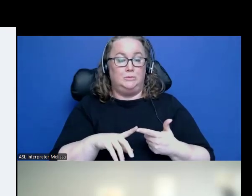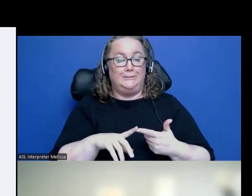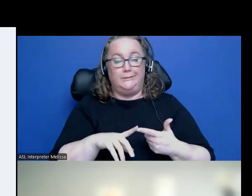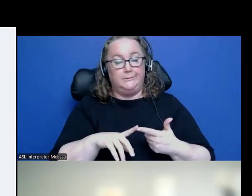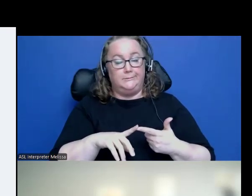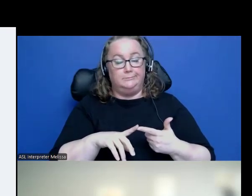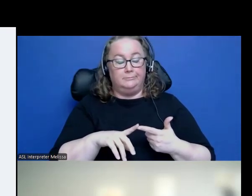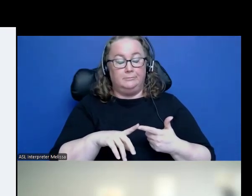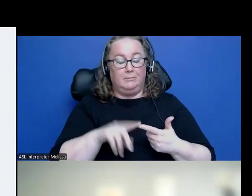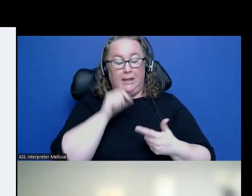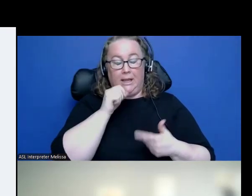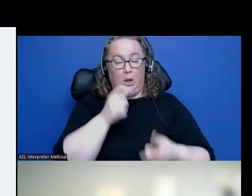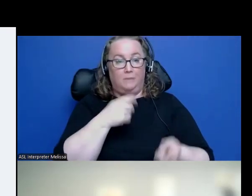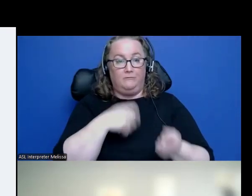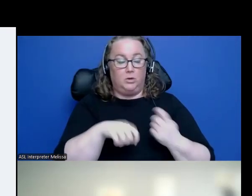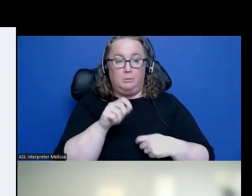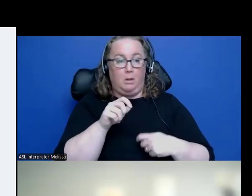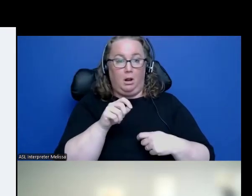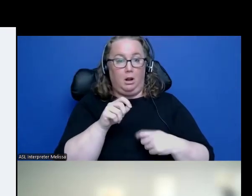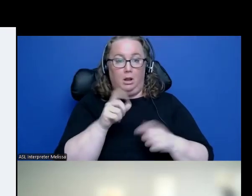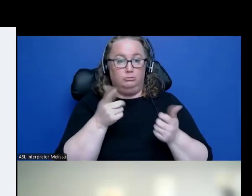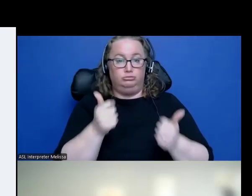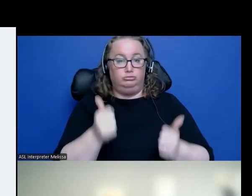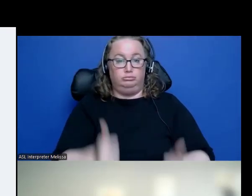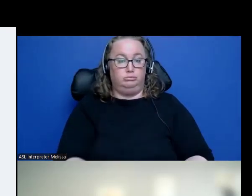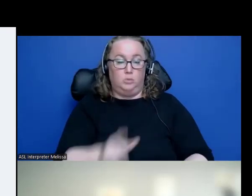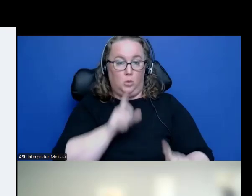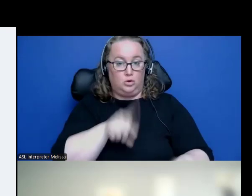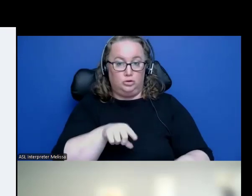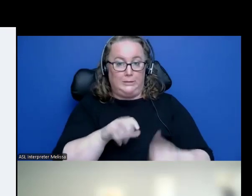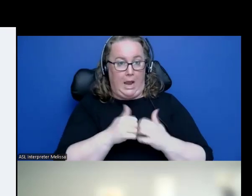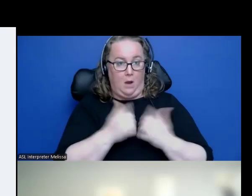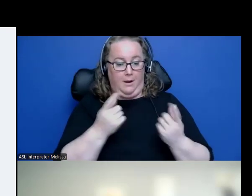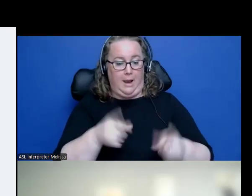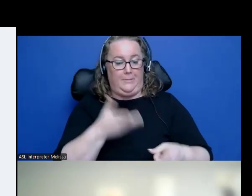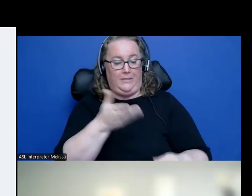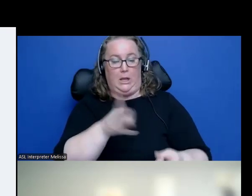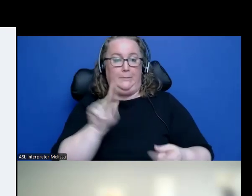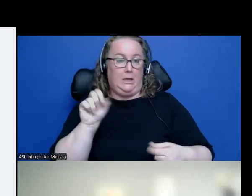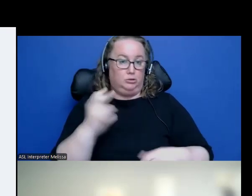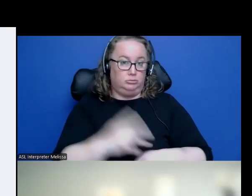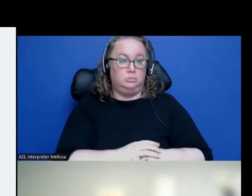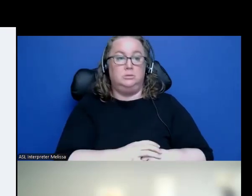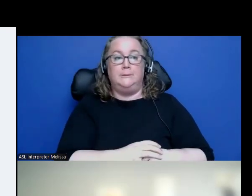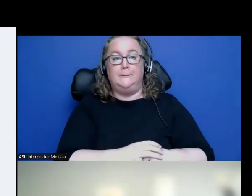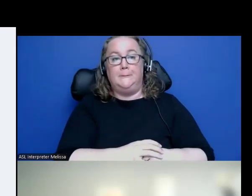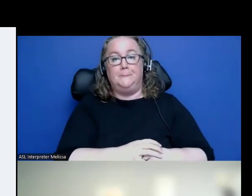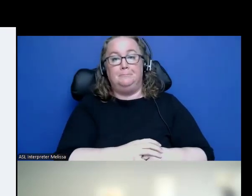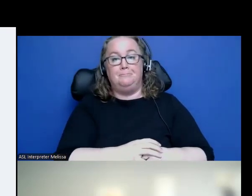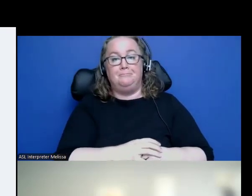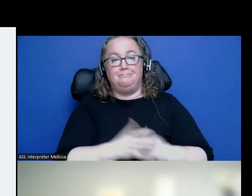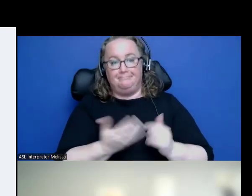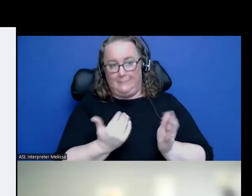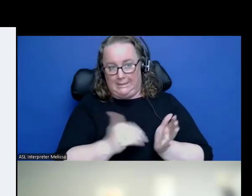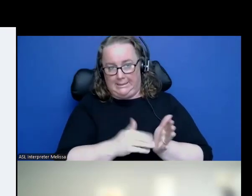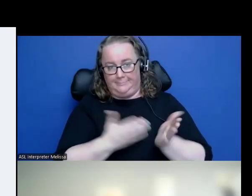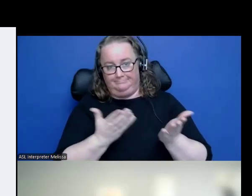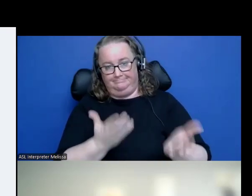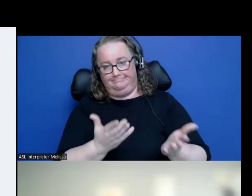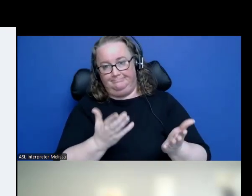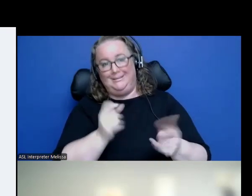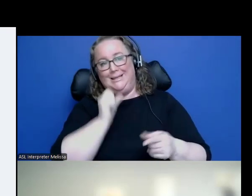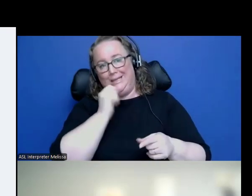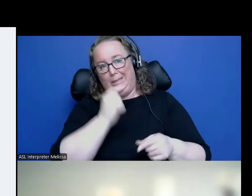irreversible deterioration orders and how they take place at Bridgewater. The title of the slide, as reflected in